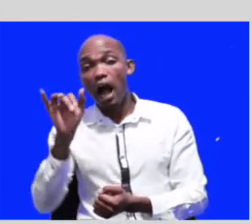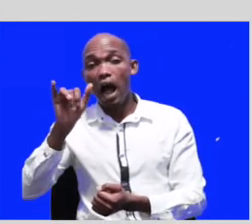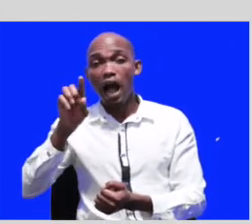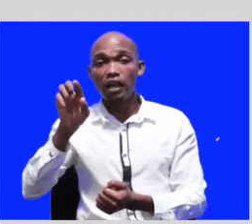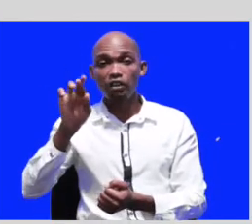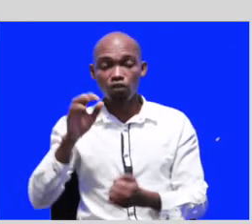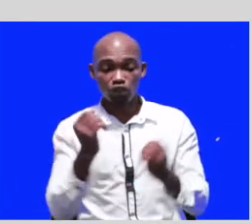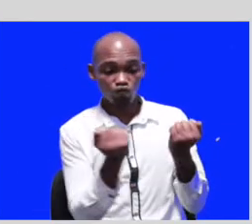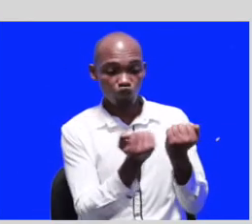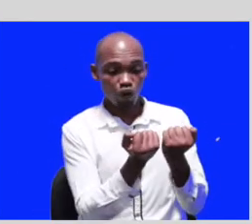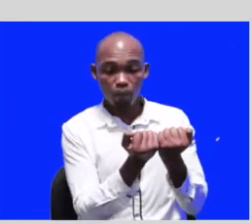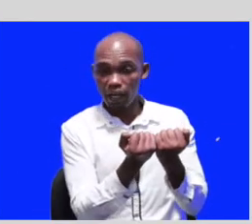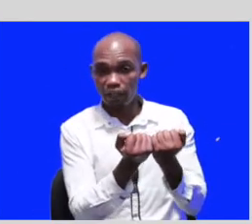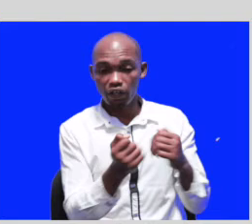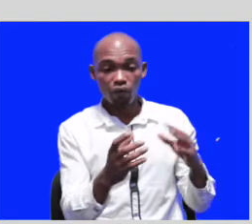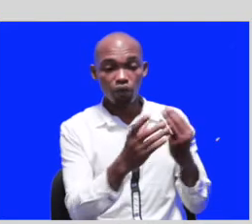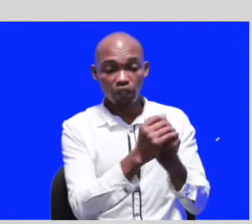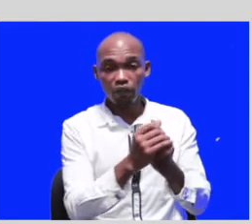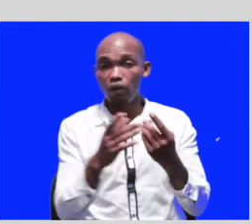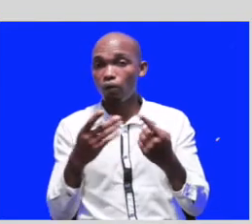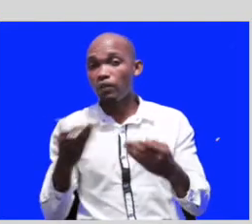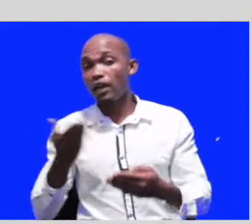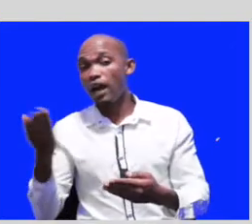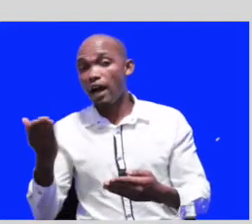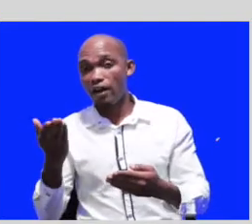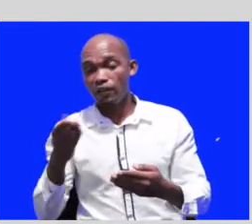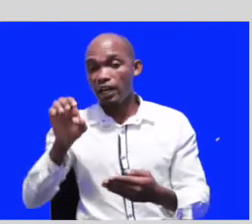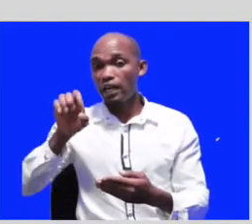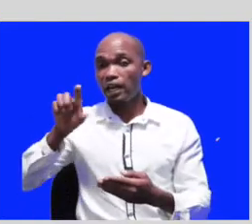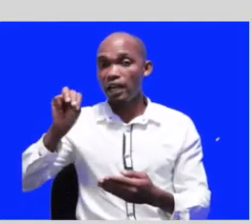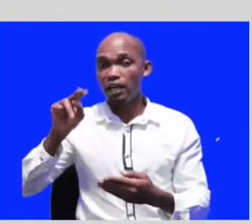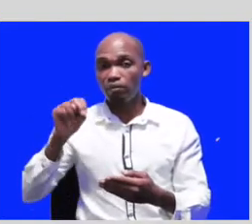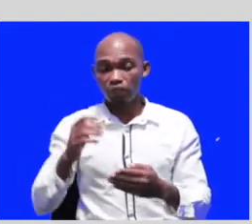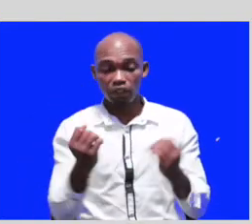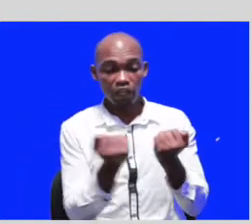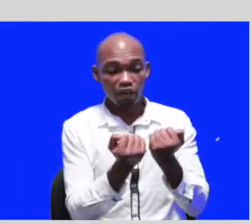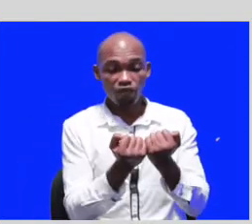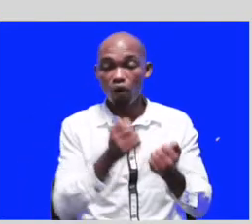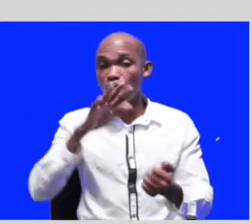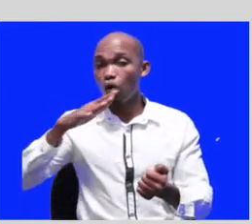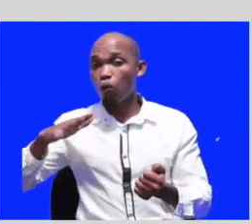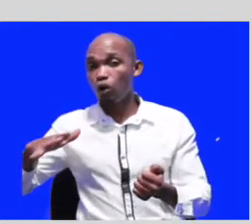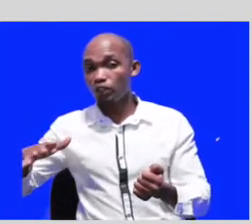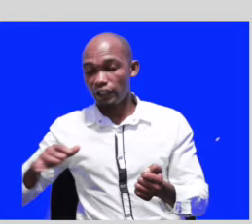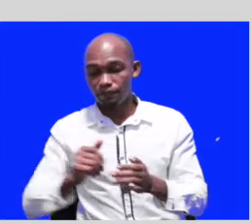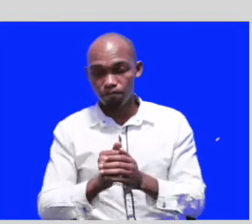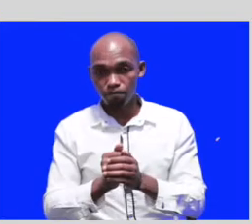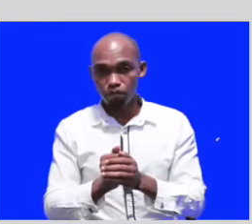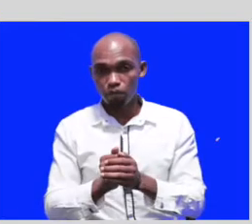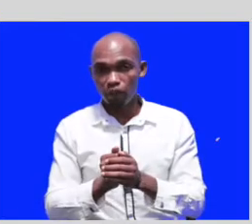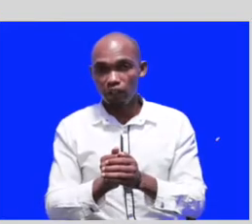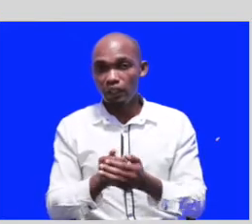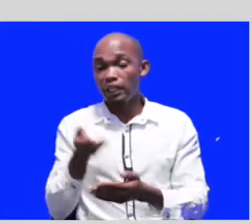Hydrogen combined chemically with other elements to form compounds such as water. Hydrogen